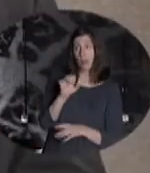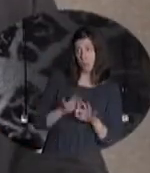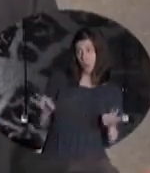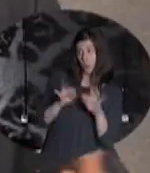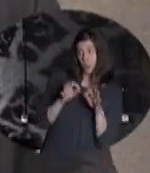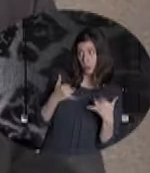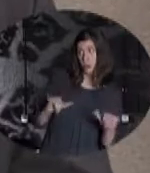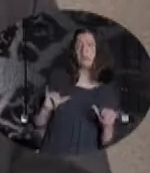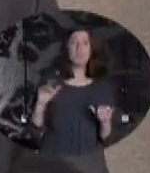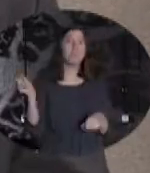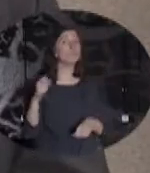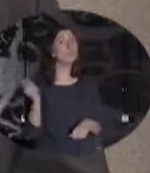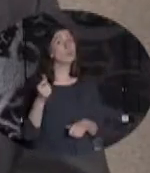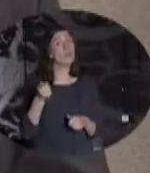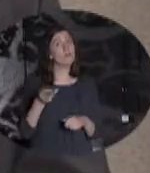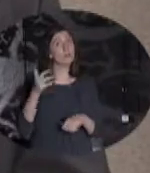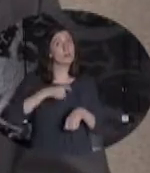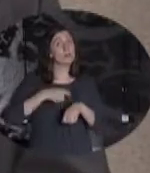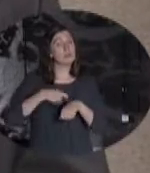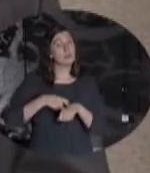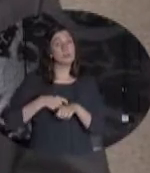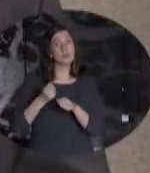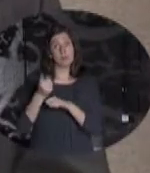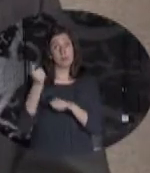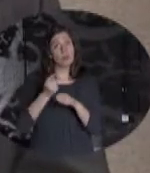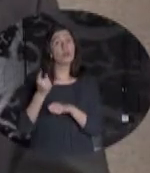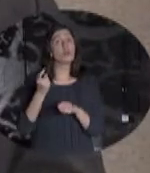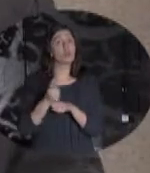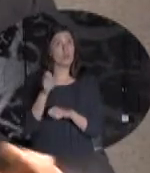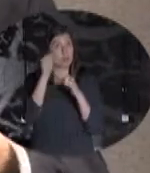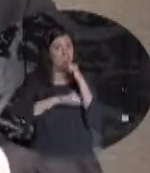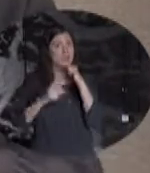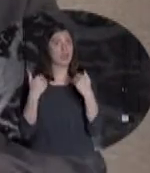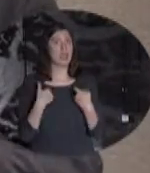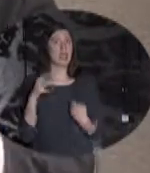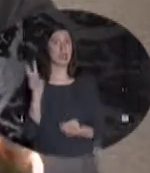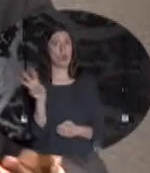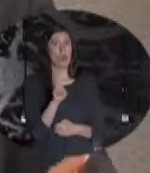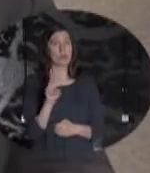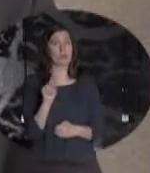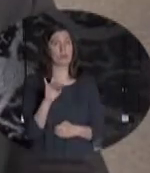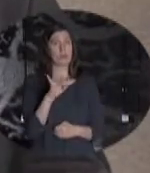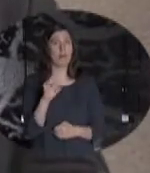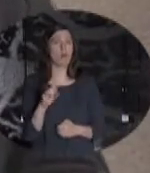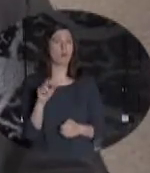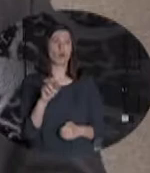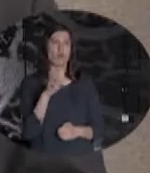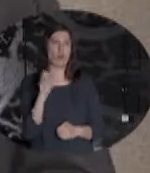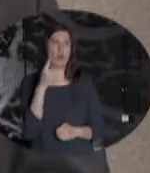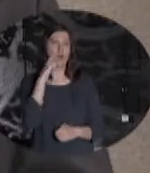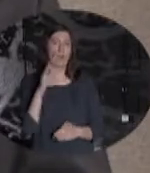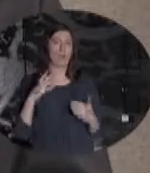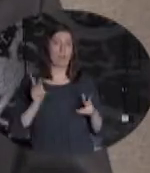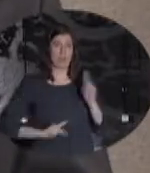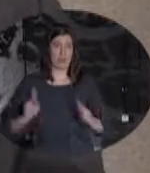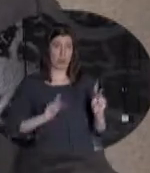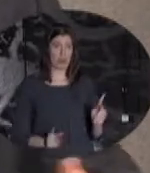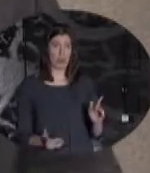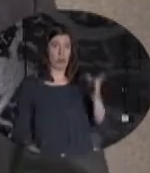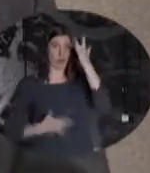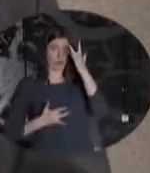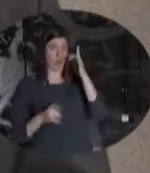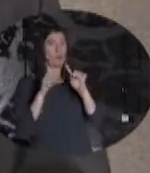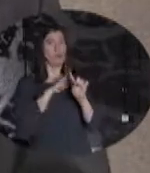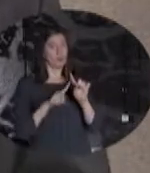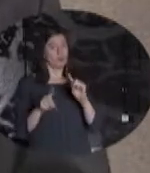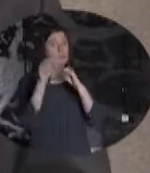country, we find a couple times a year mosquitoes with West Nile. It's rare to have human cases. We'll have maybe one or two a year throughout the